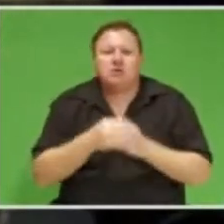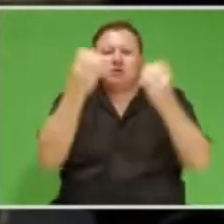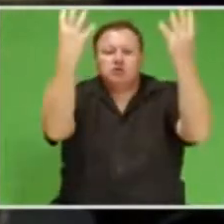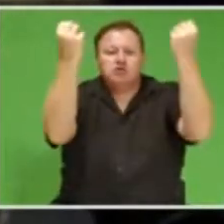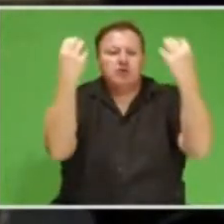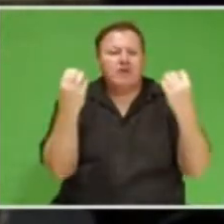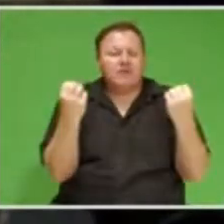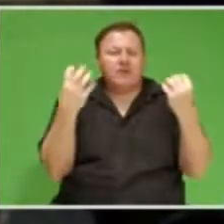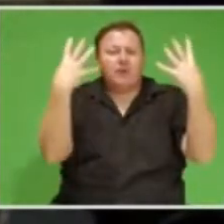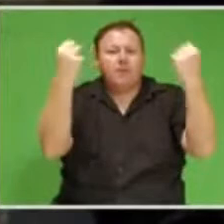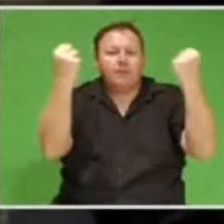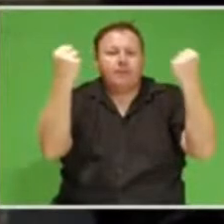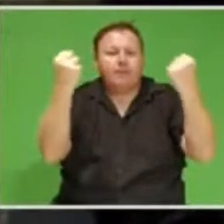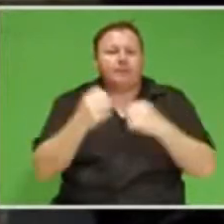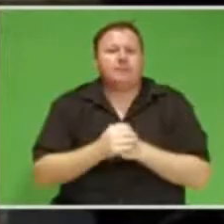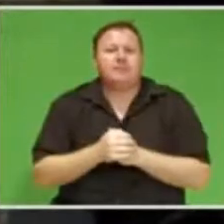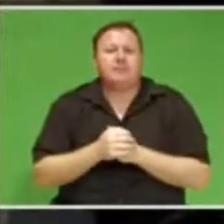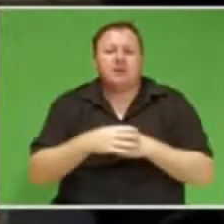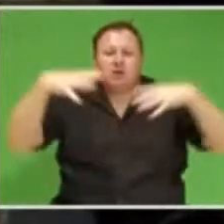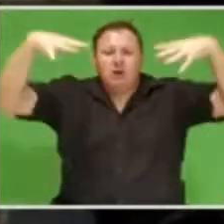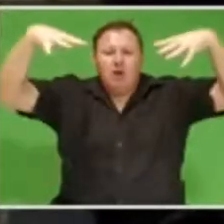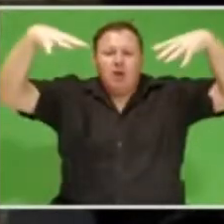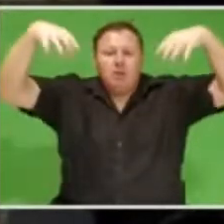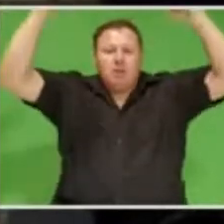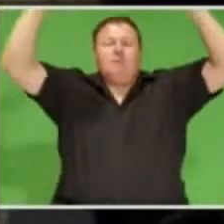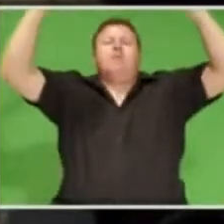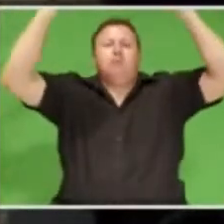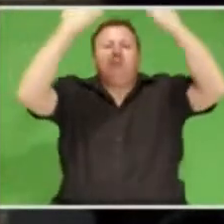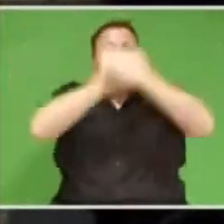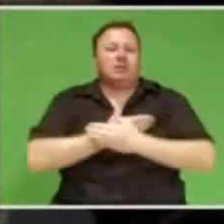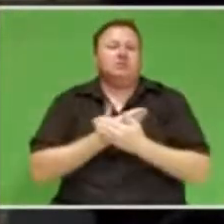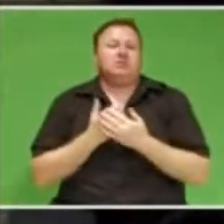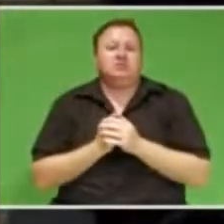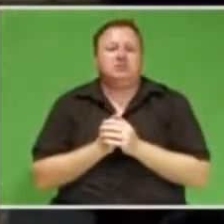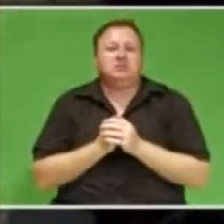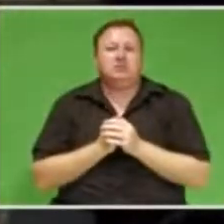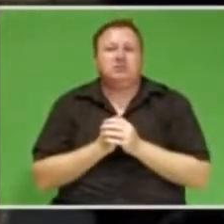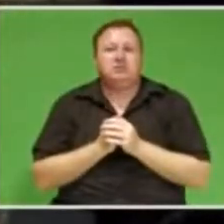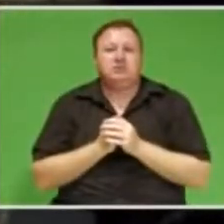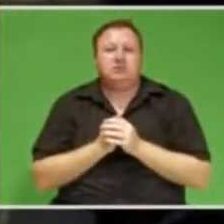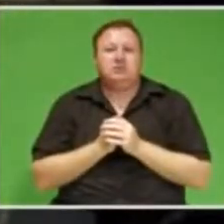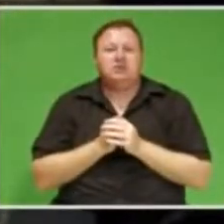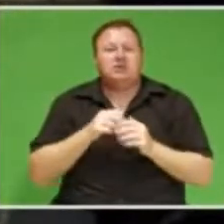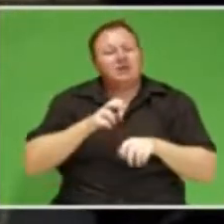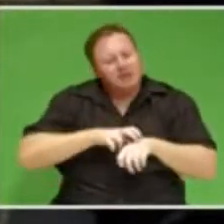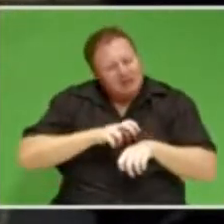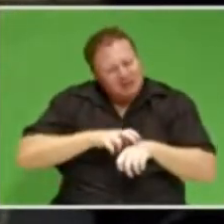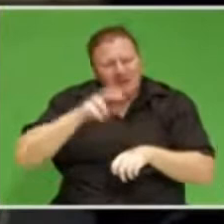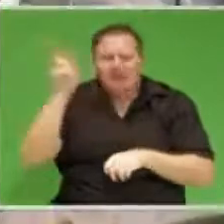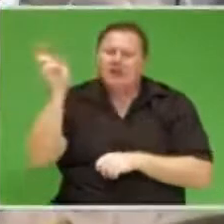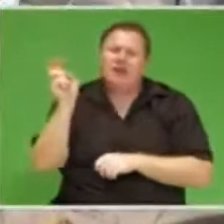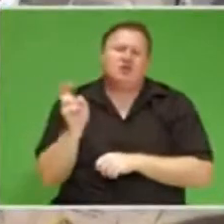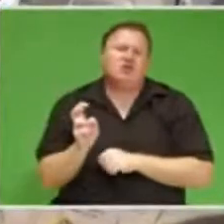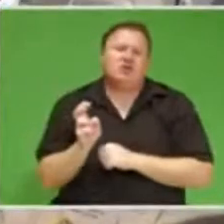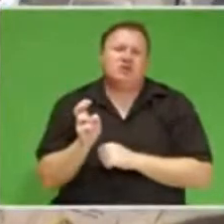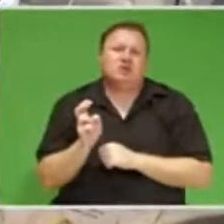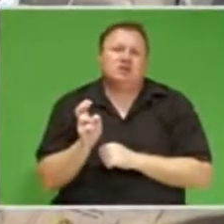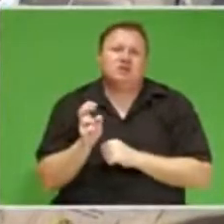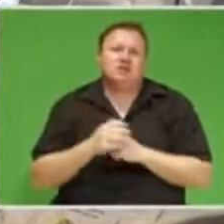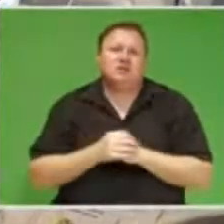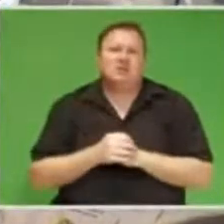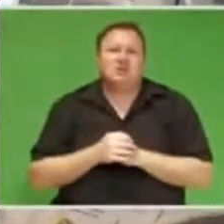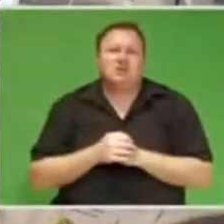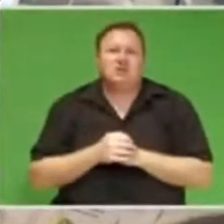work, streets are not lit at night. Without a reliable supply of electricity, our efforts